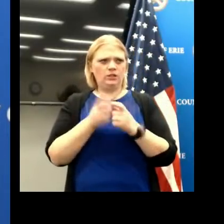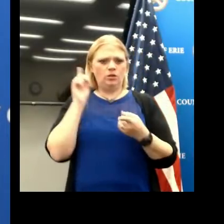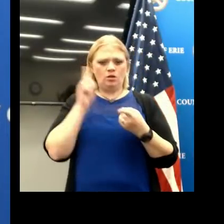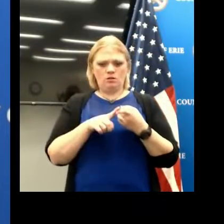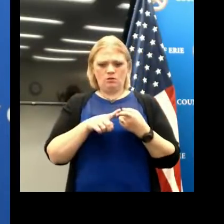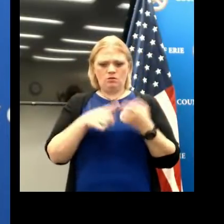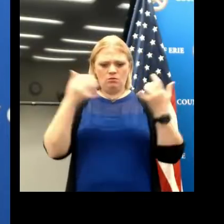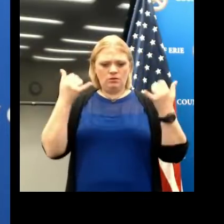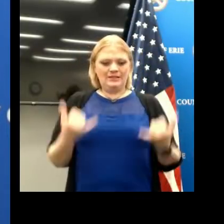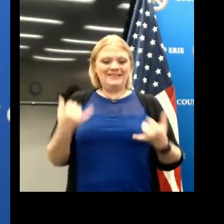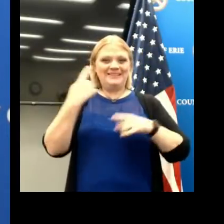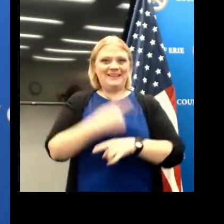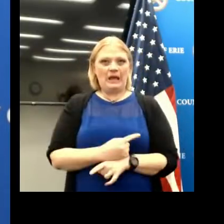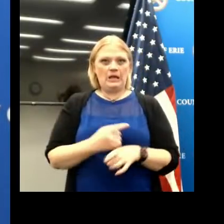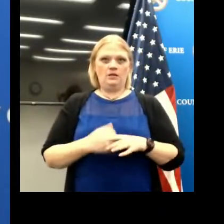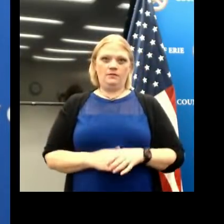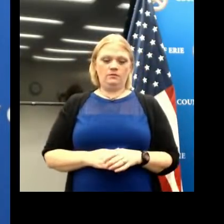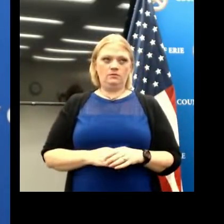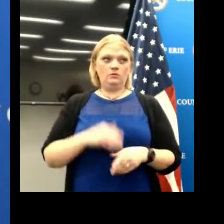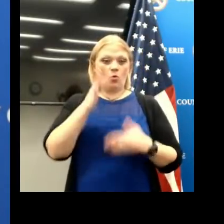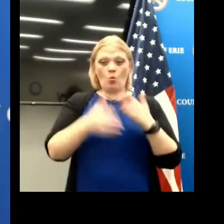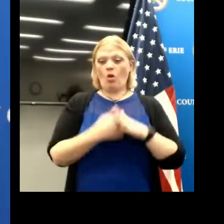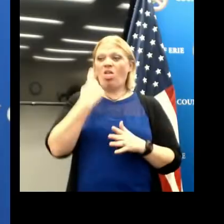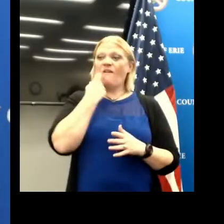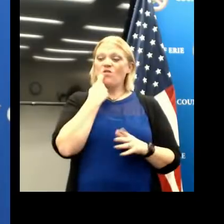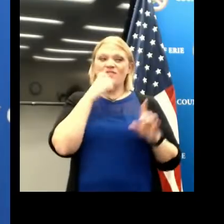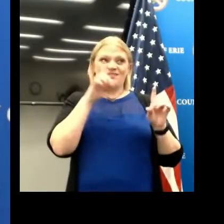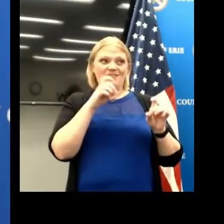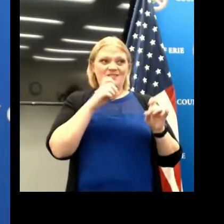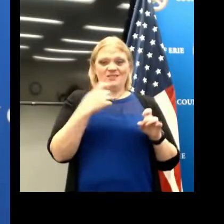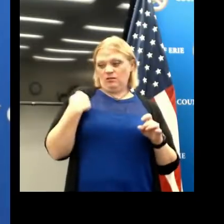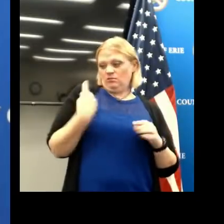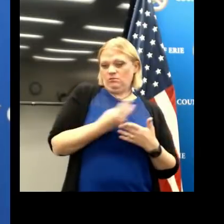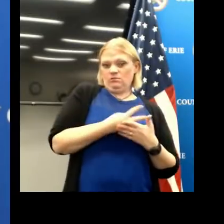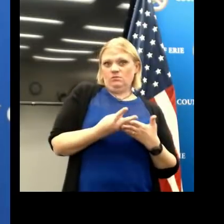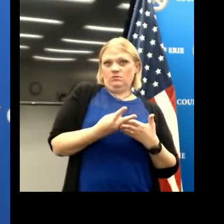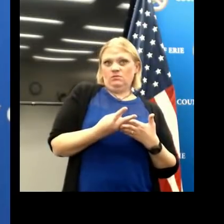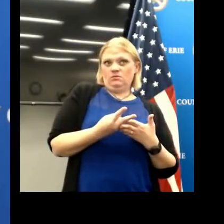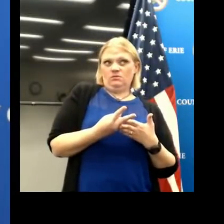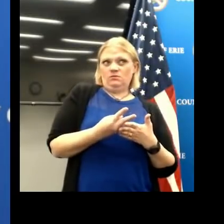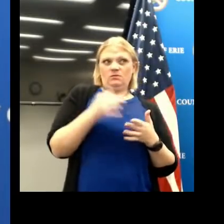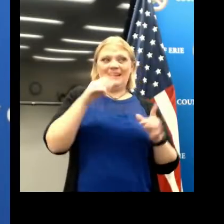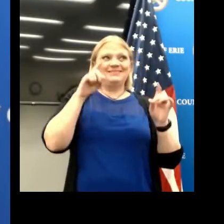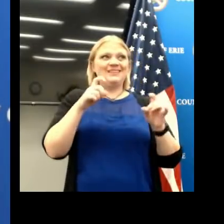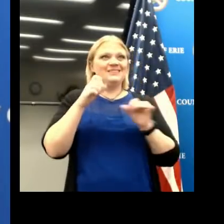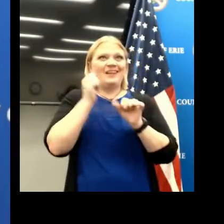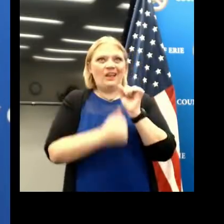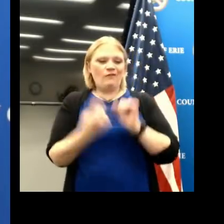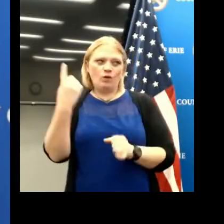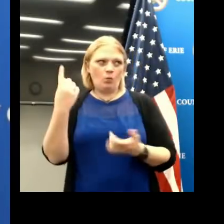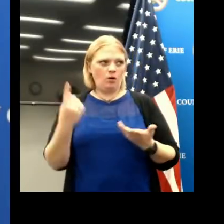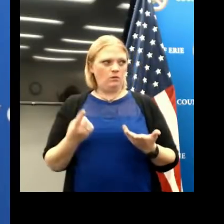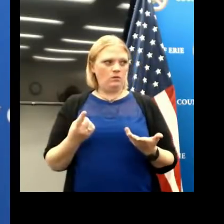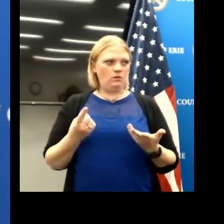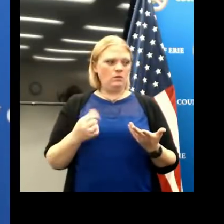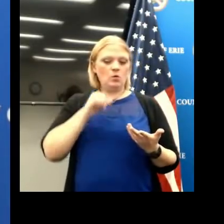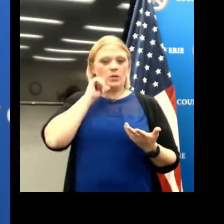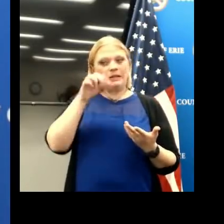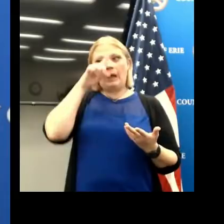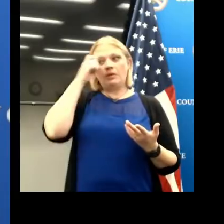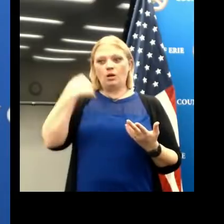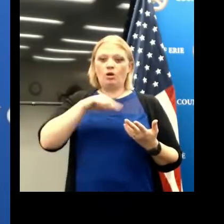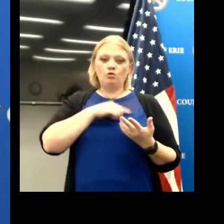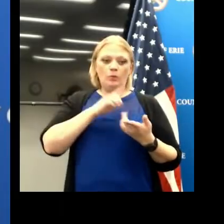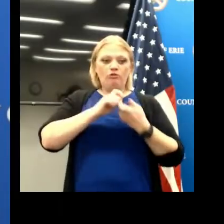today. So all these recent tests from the last 2 weeks, that was testing everyone. So it's not because we